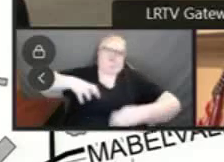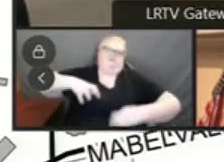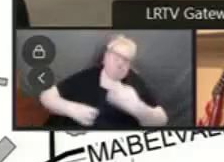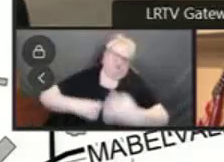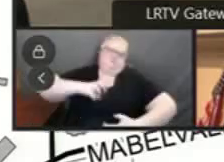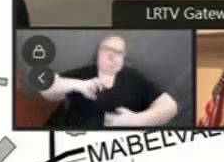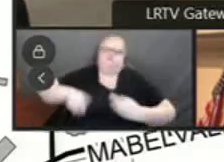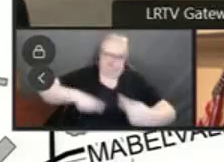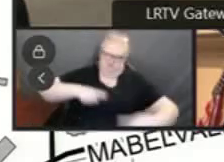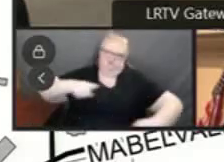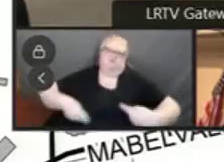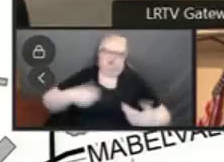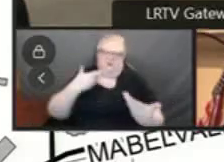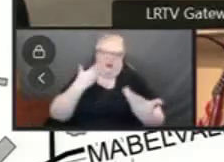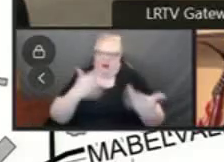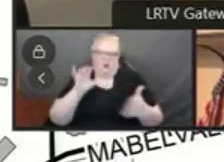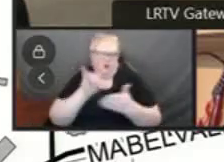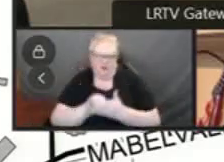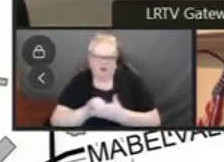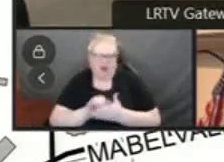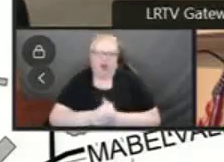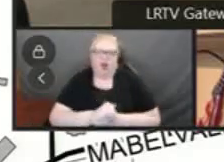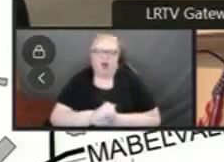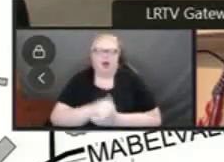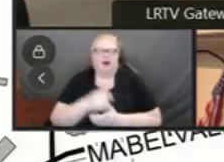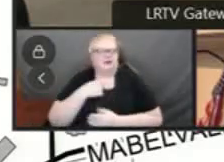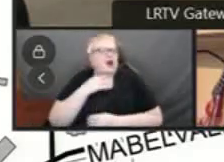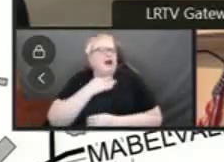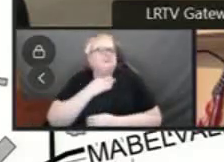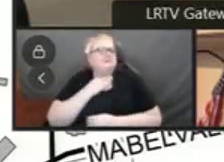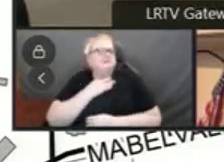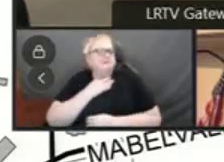This is a PDI, and I'm curious to know,